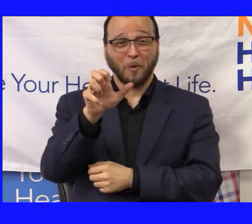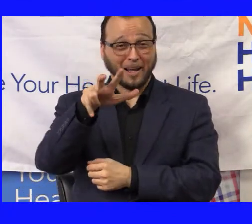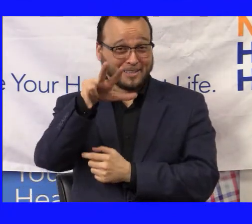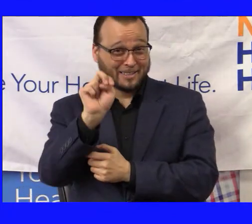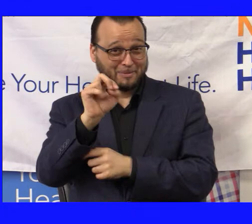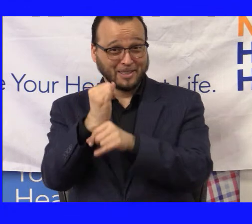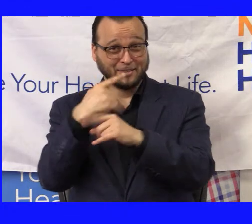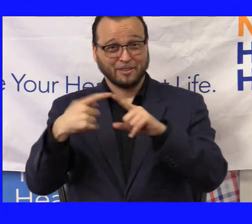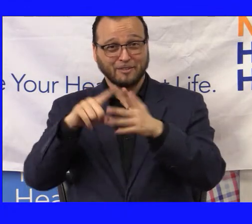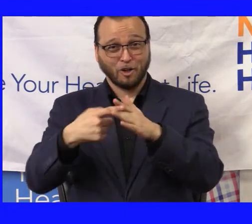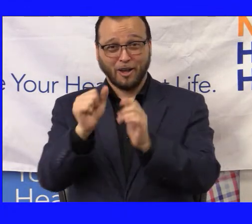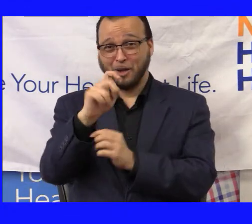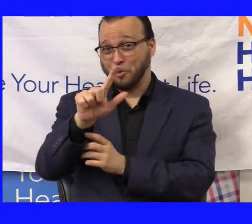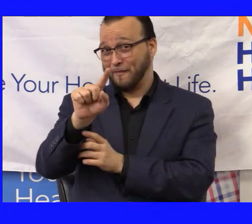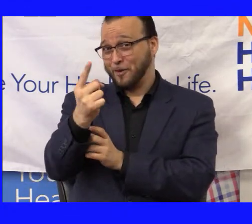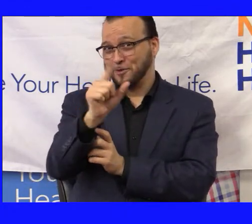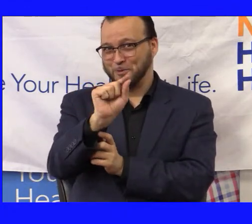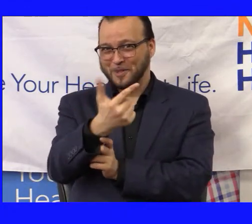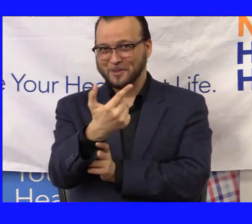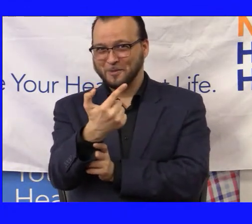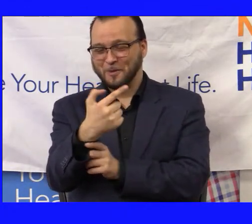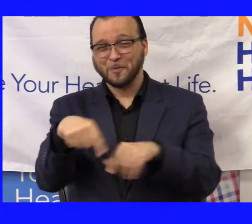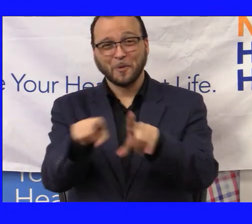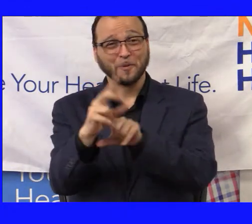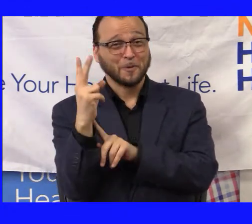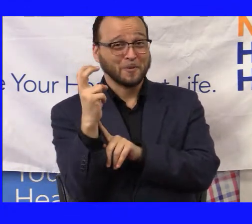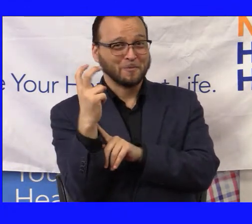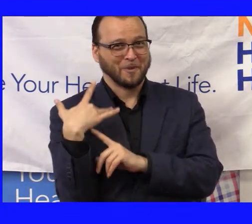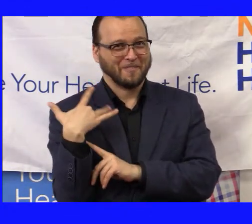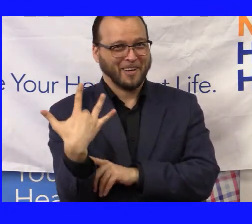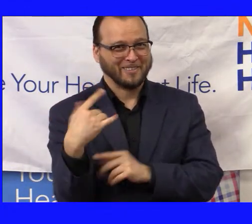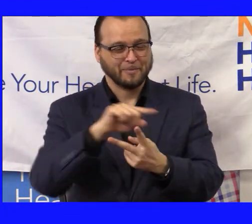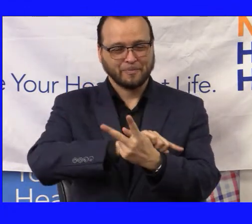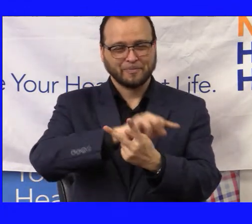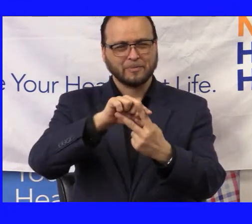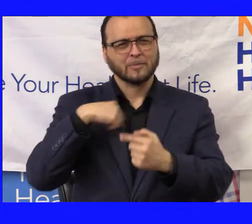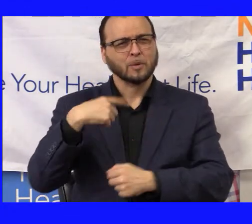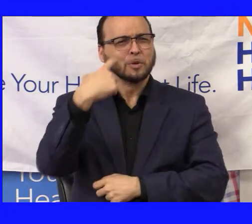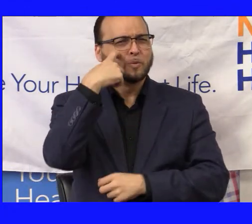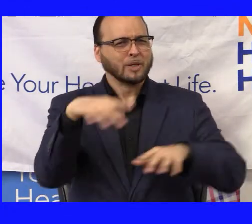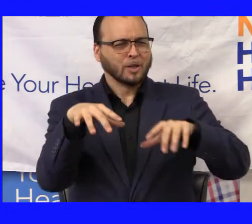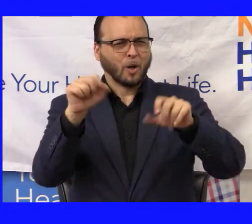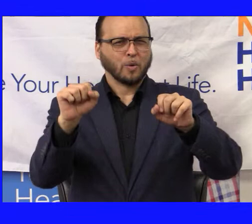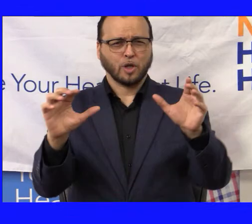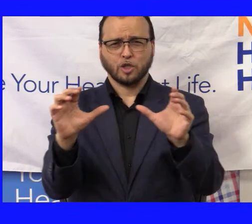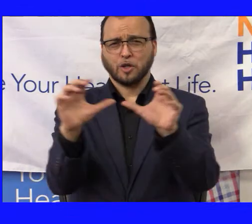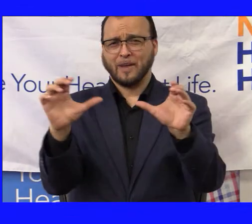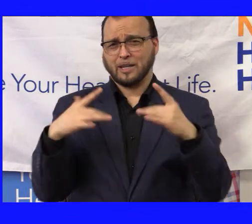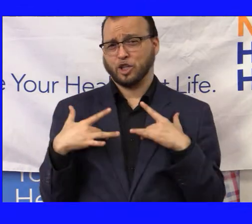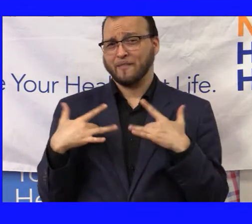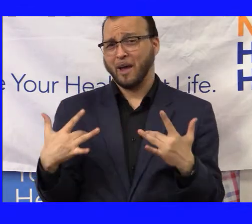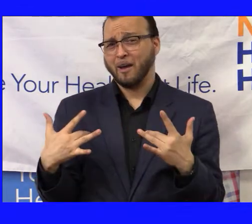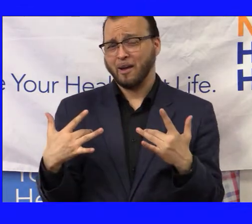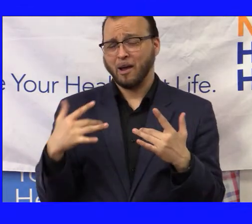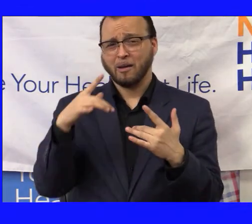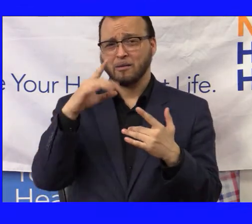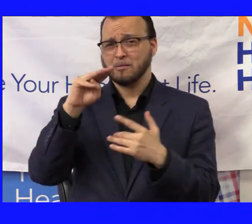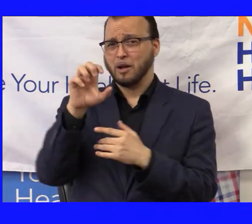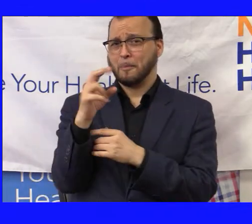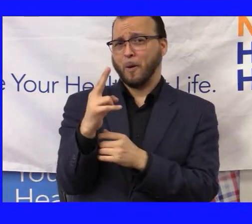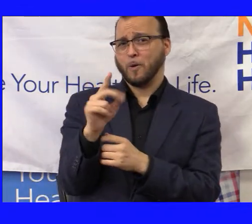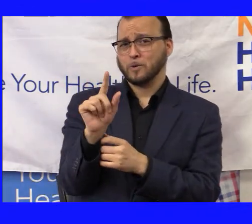1st, 2021. And just 2 more events. We recently hosted a certification event in March